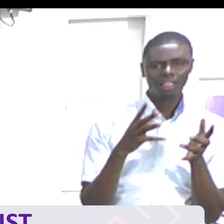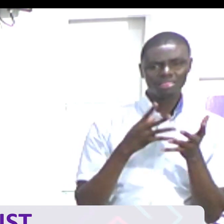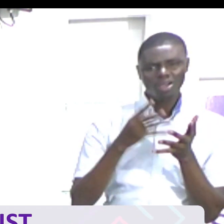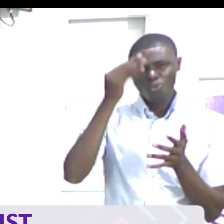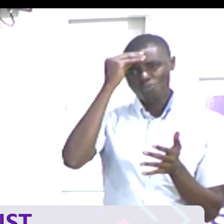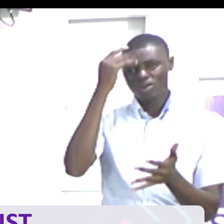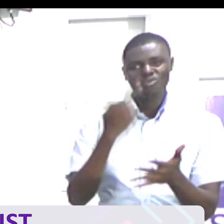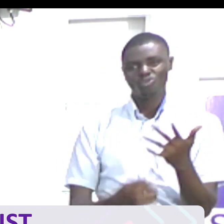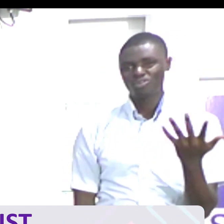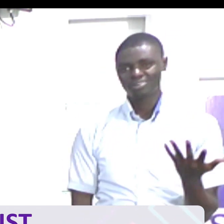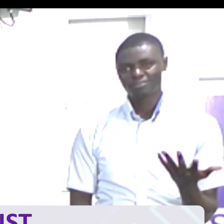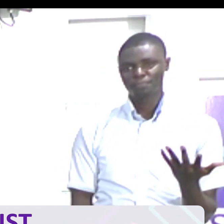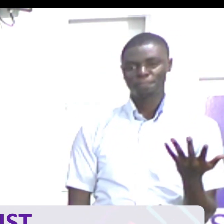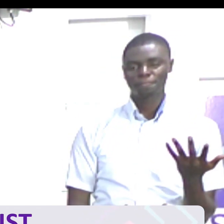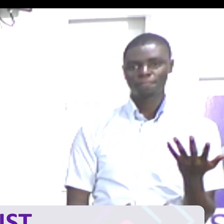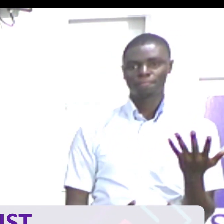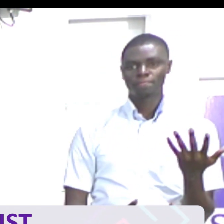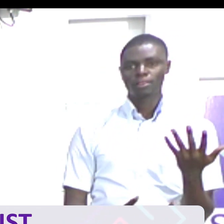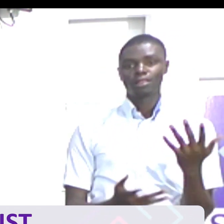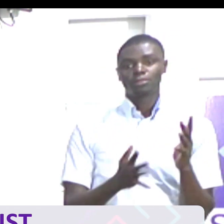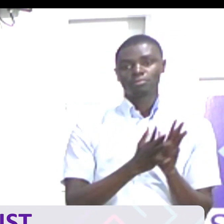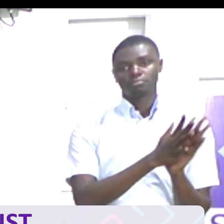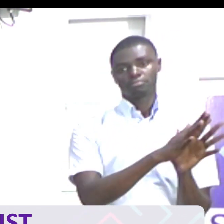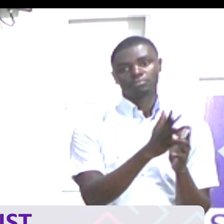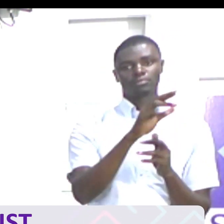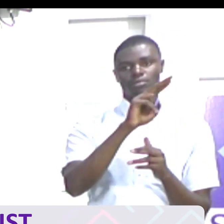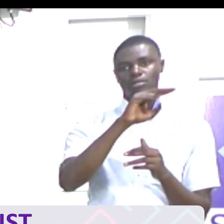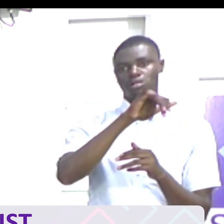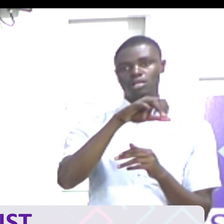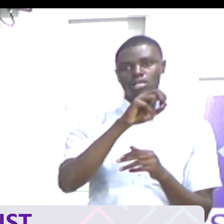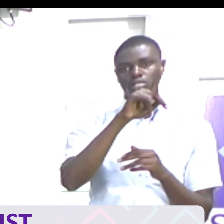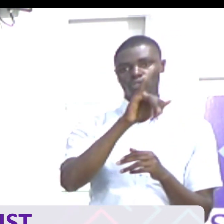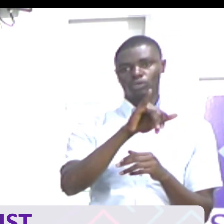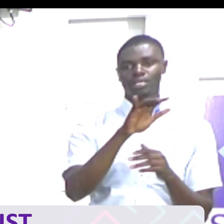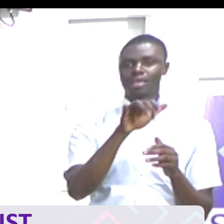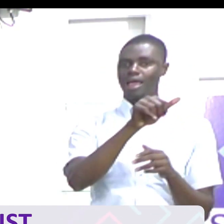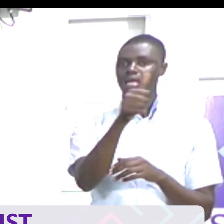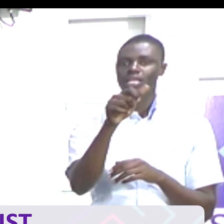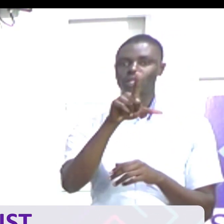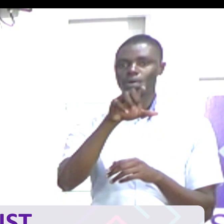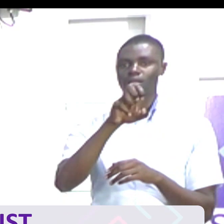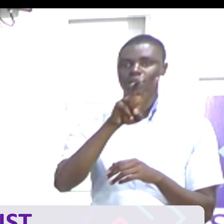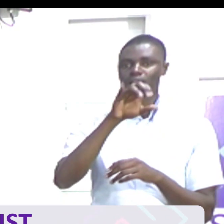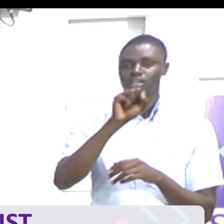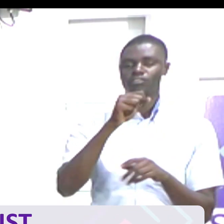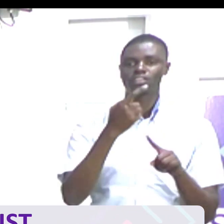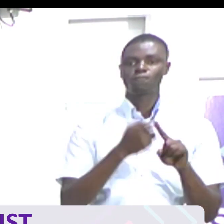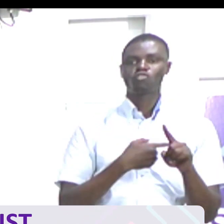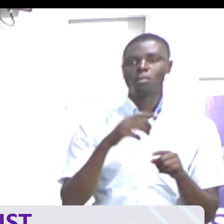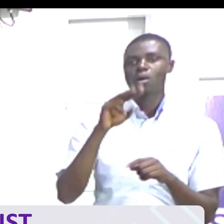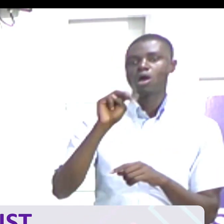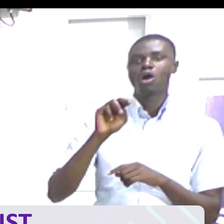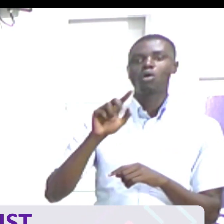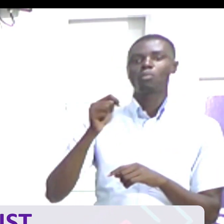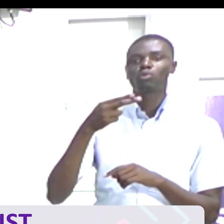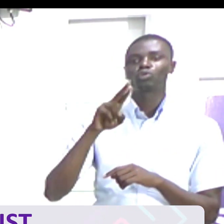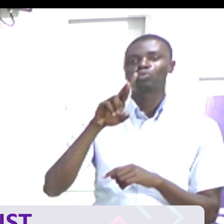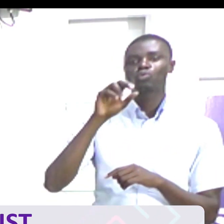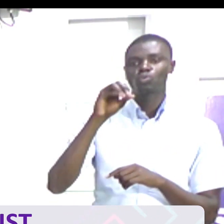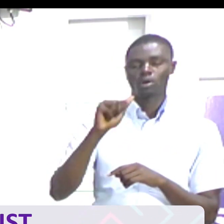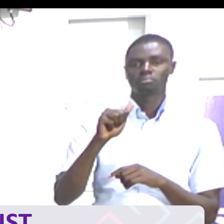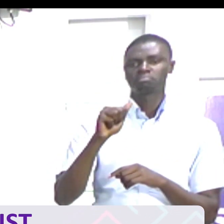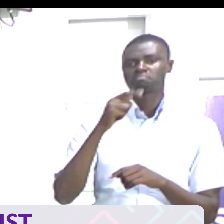learn? Ndio hiyo. All right? Kabisa. So big shout out to you Njoki manze. Hapo hivi kuna Levi straight from Mudhuru anasema naje, show ako item